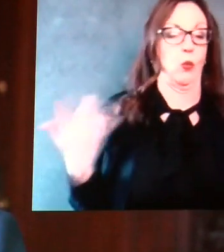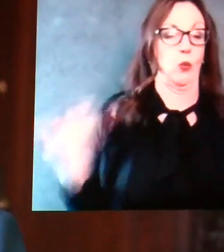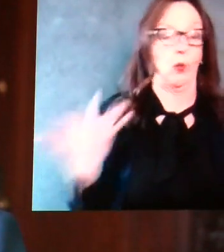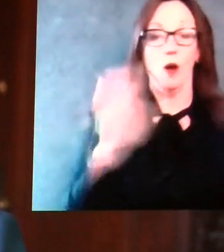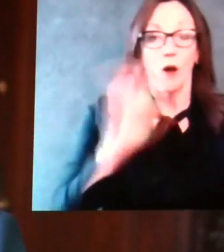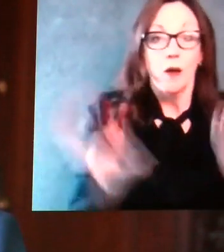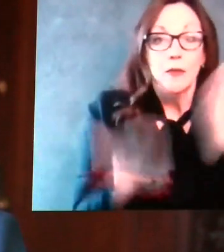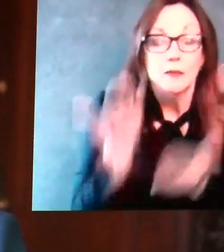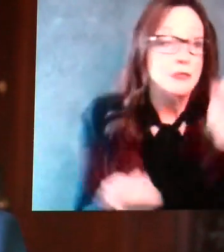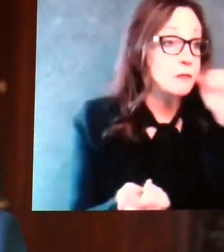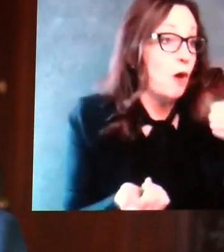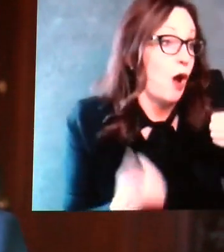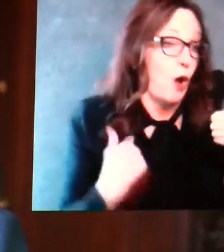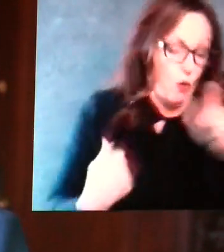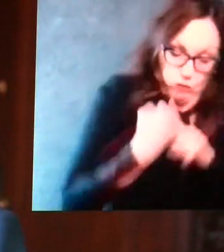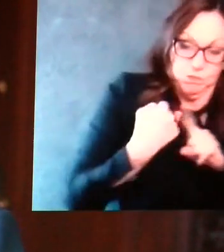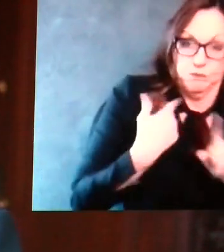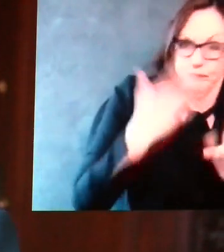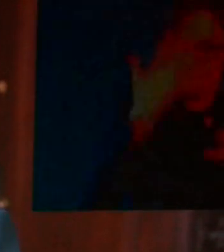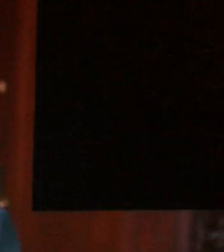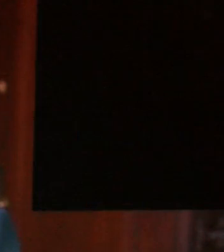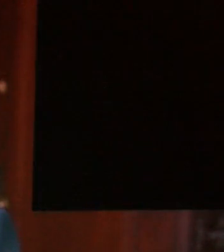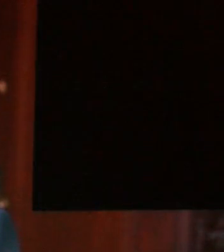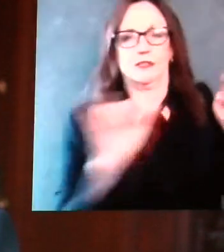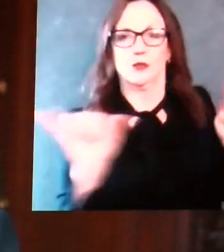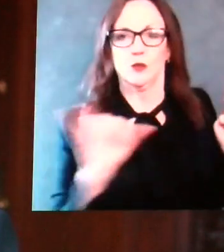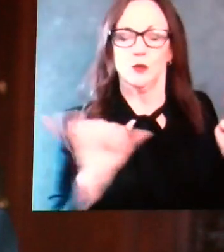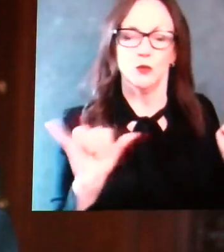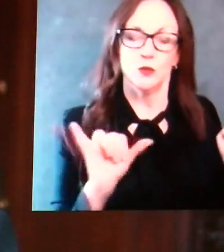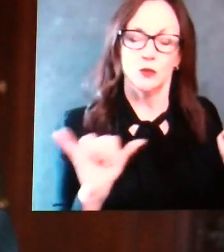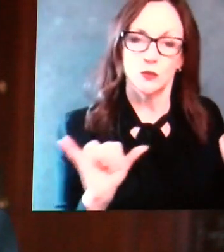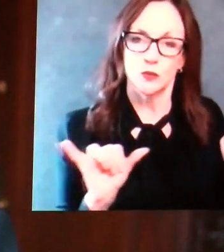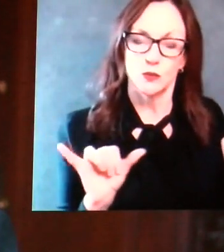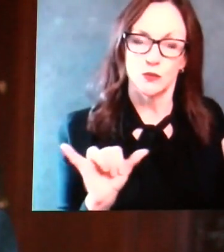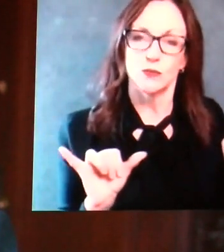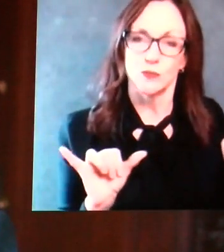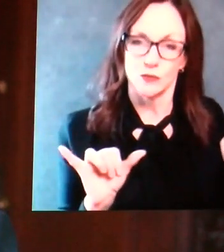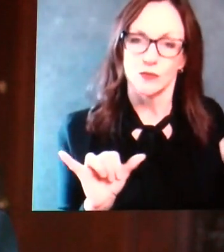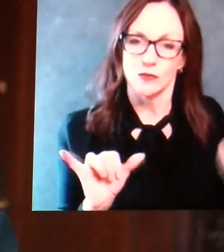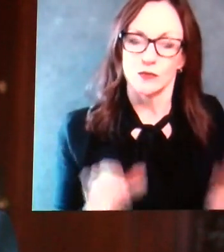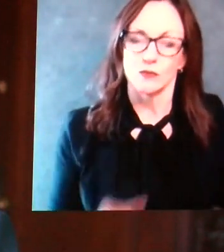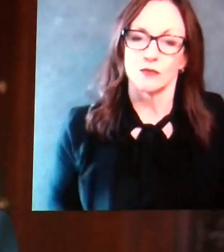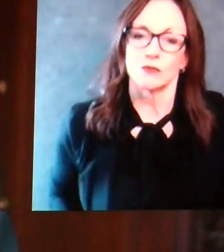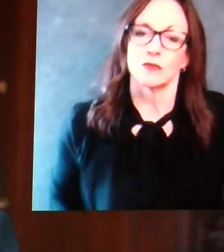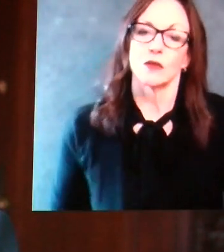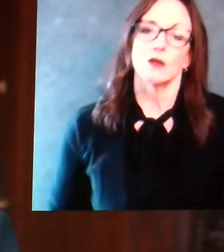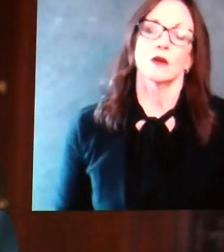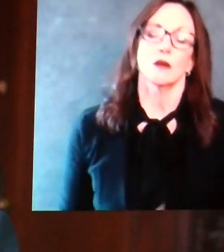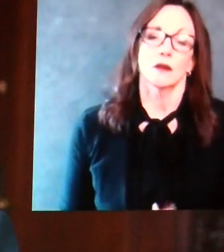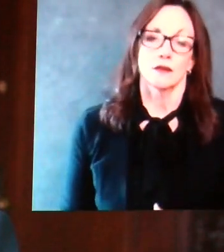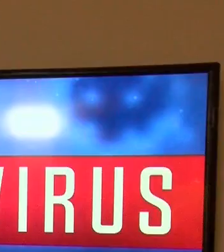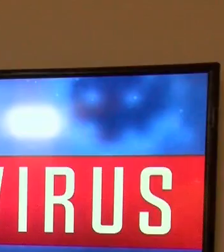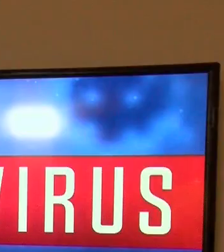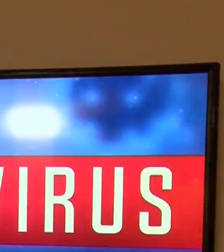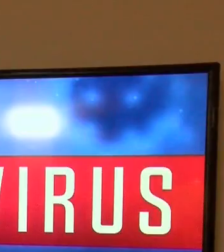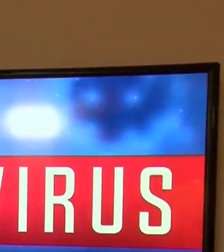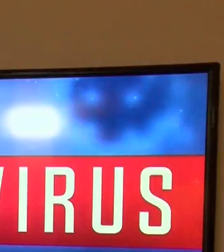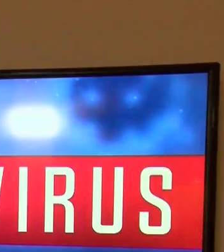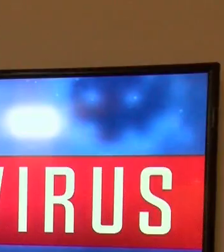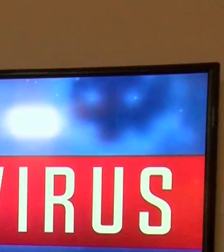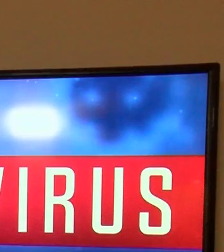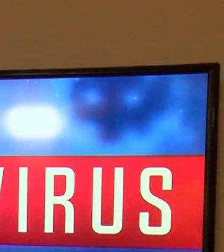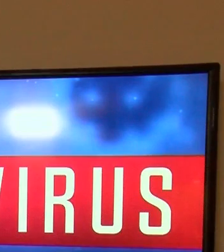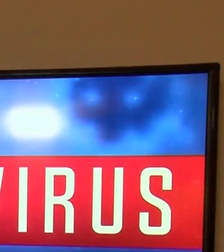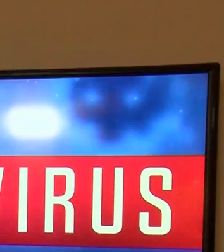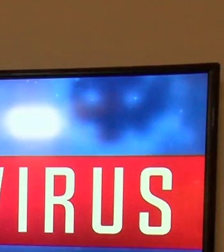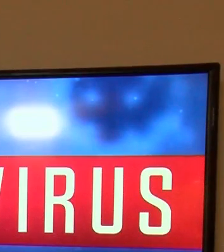the families, healthcare systems, and small businesses that need our help now more than ever. The DHS